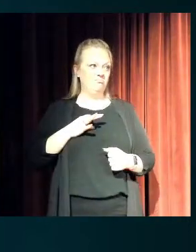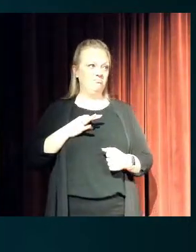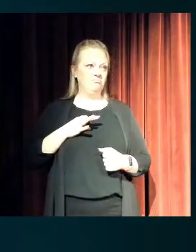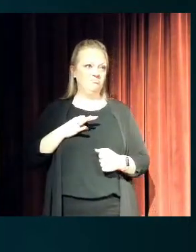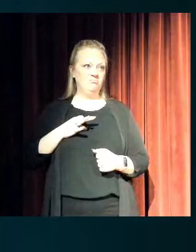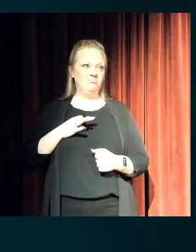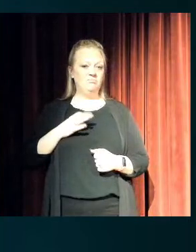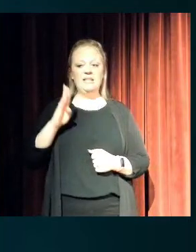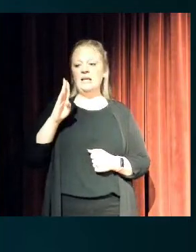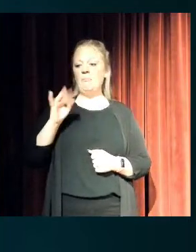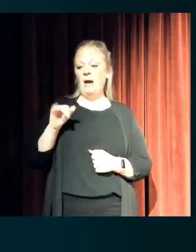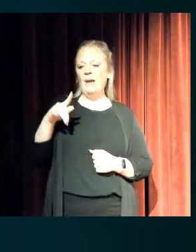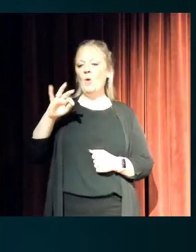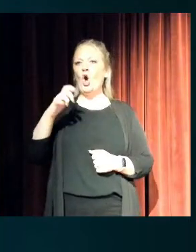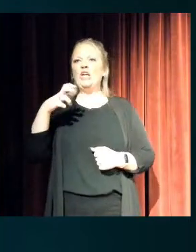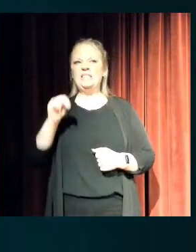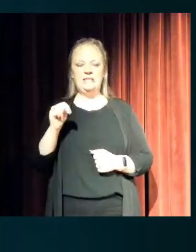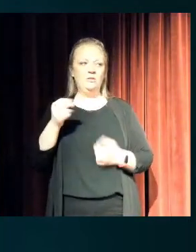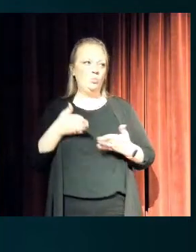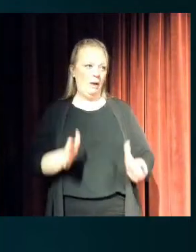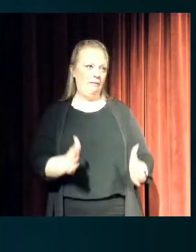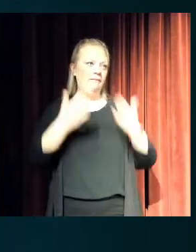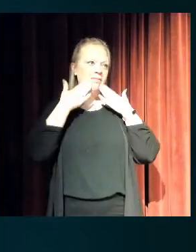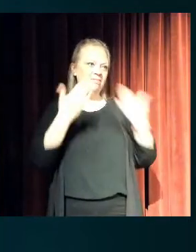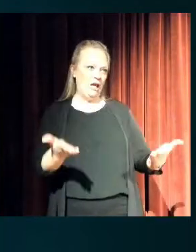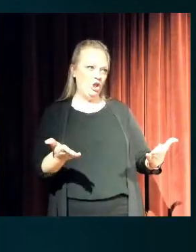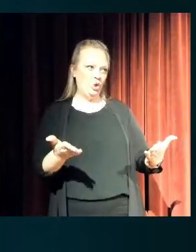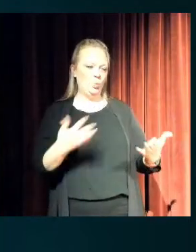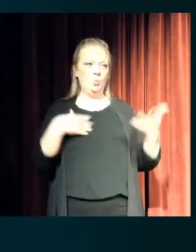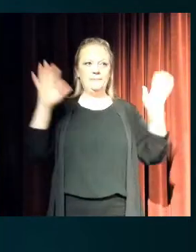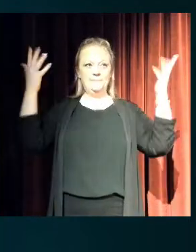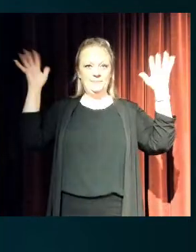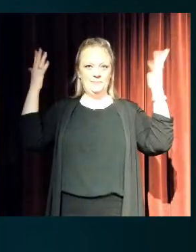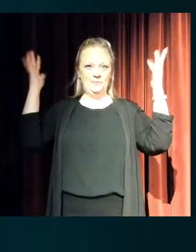a bipartisan fashion. Thank you.